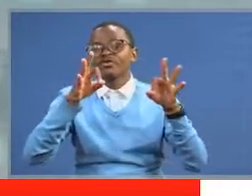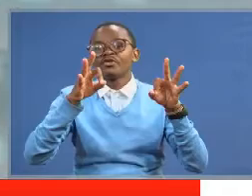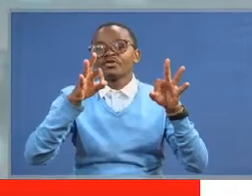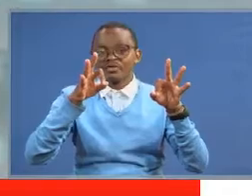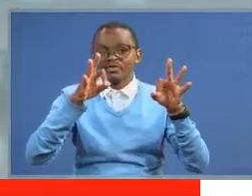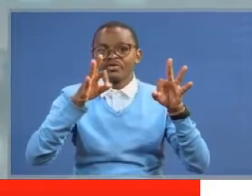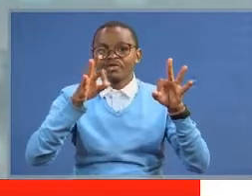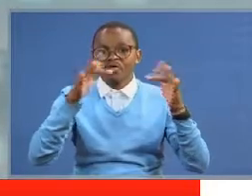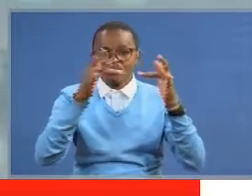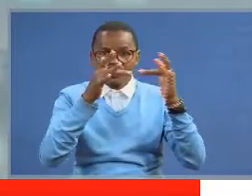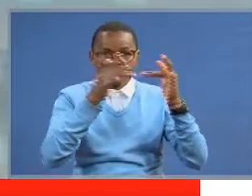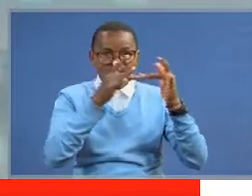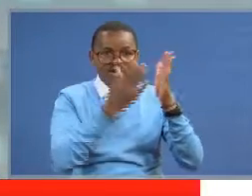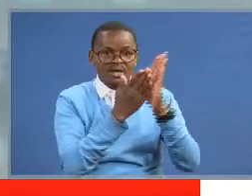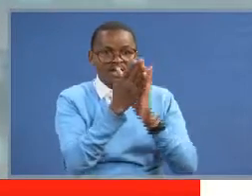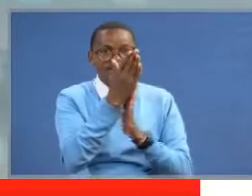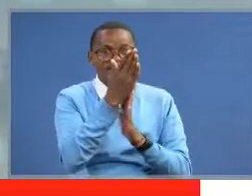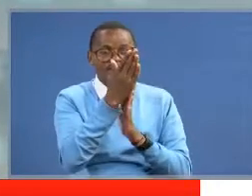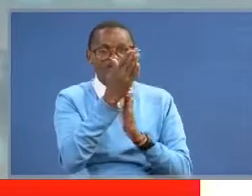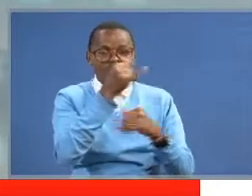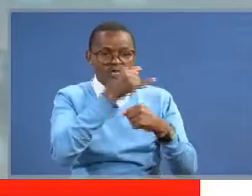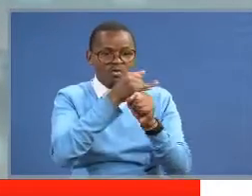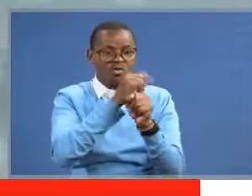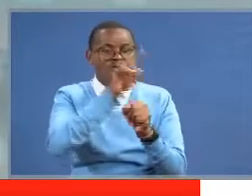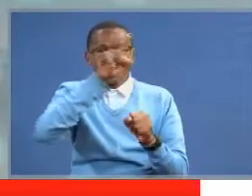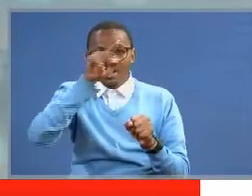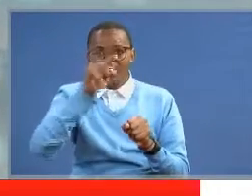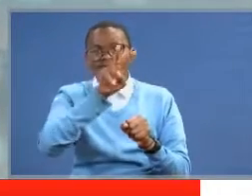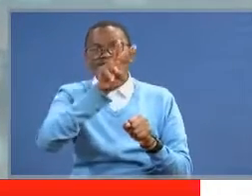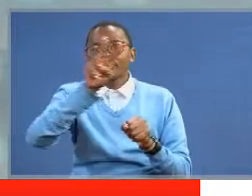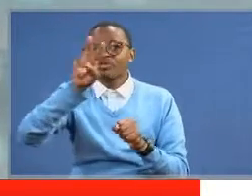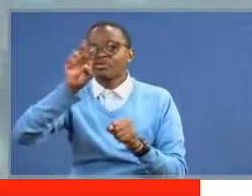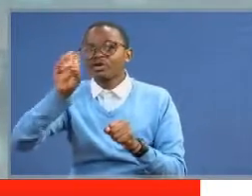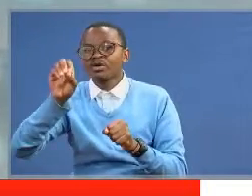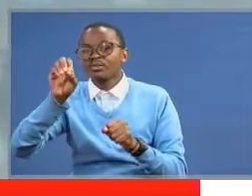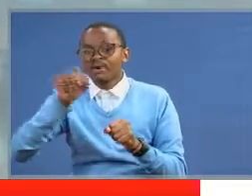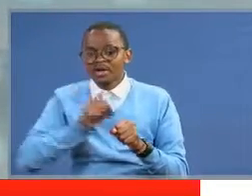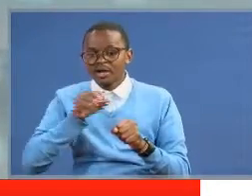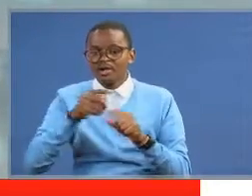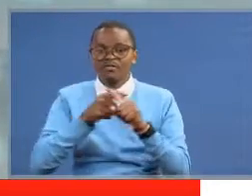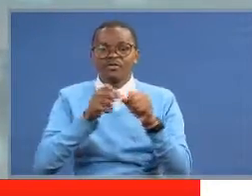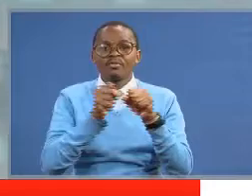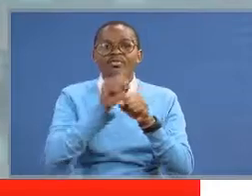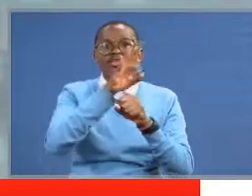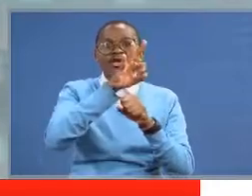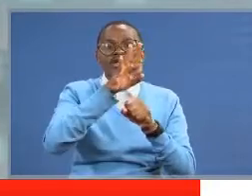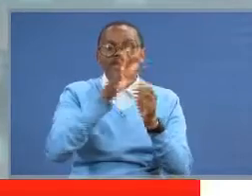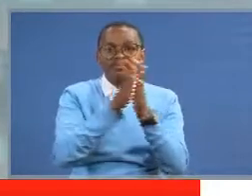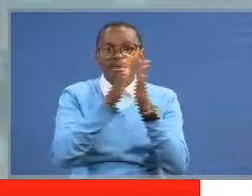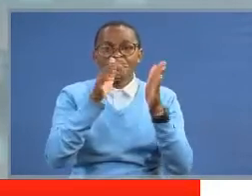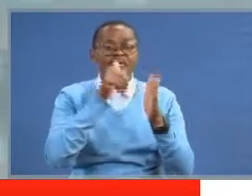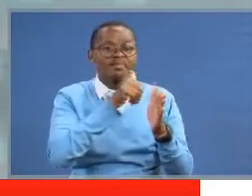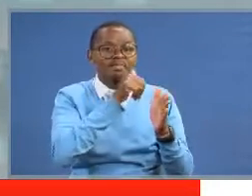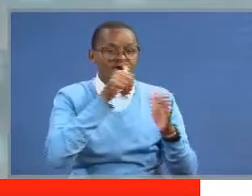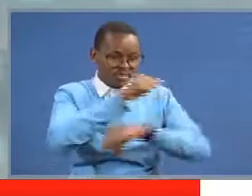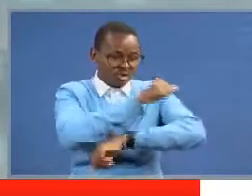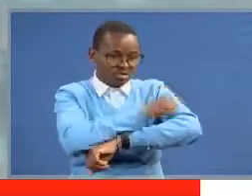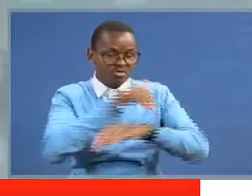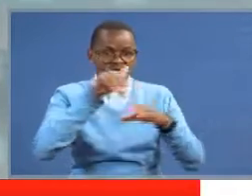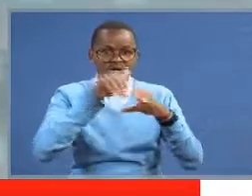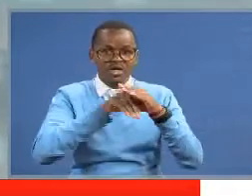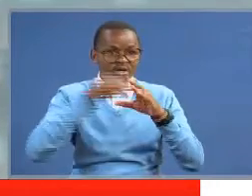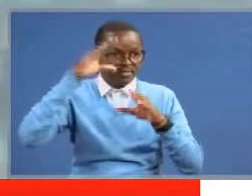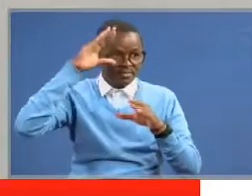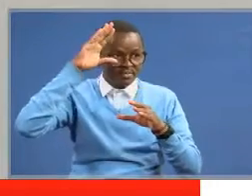website developer. She has worked with approximately 1,200 high school girls from 13 public and private schools in Mombasa